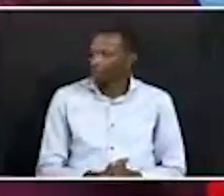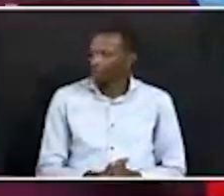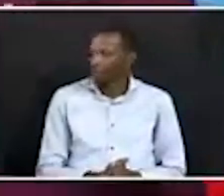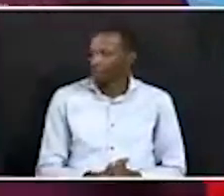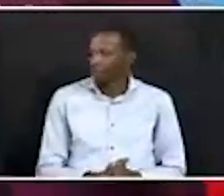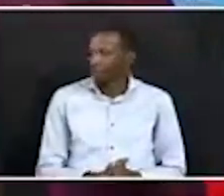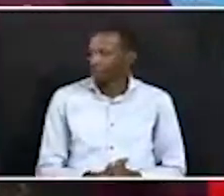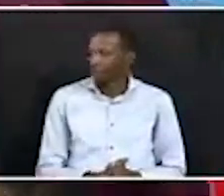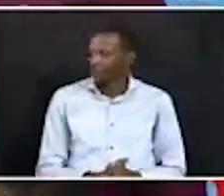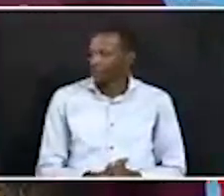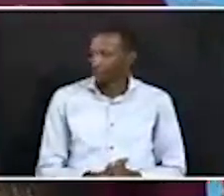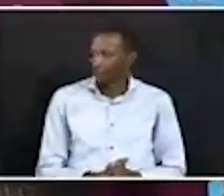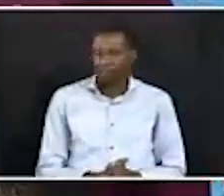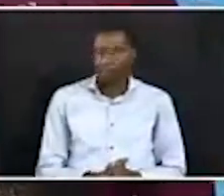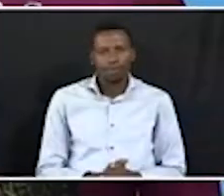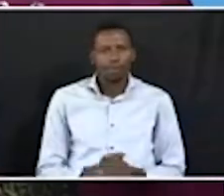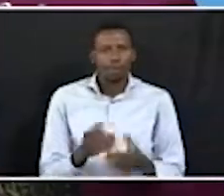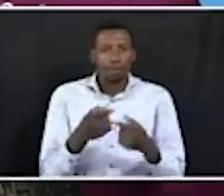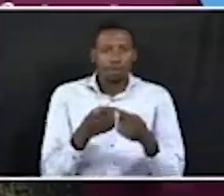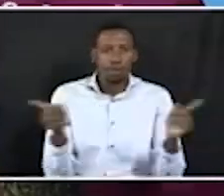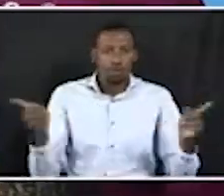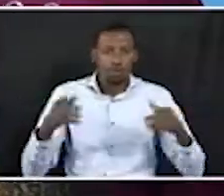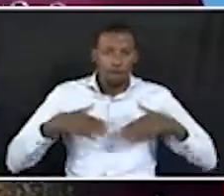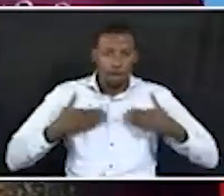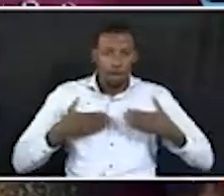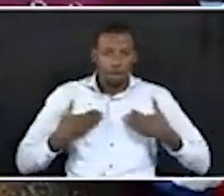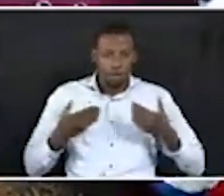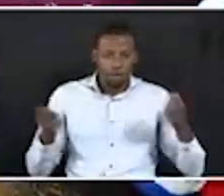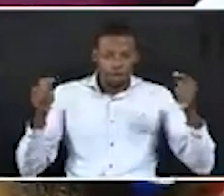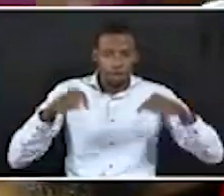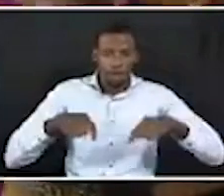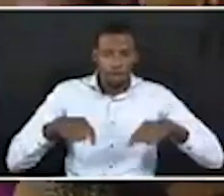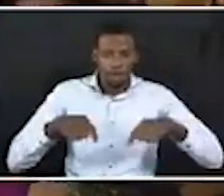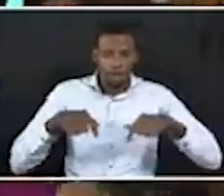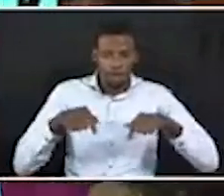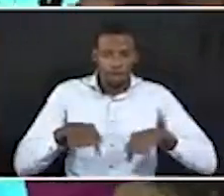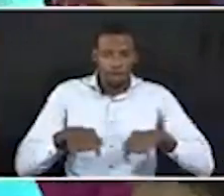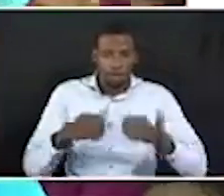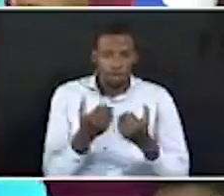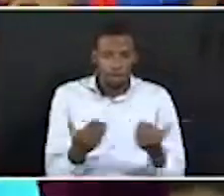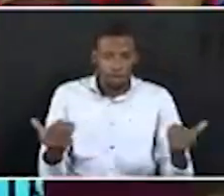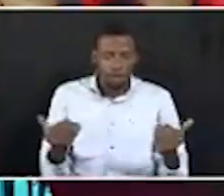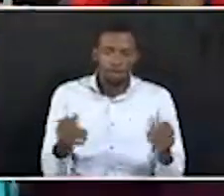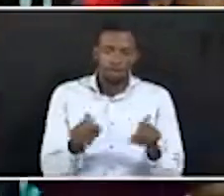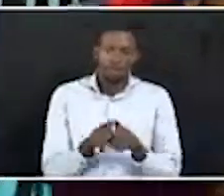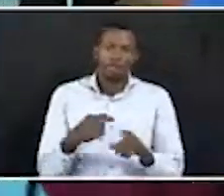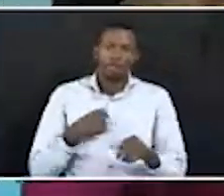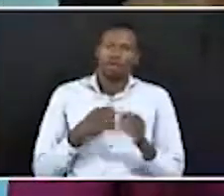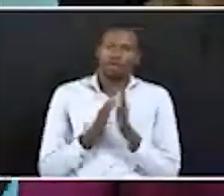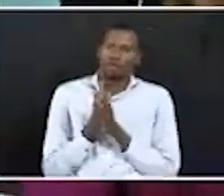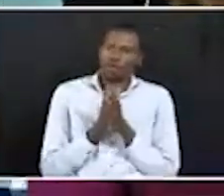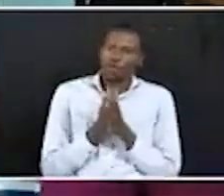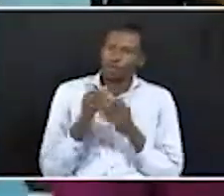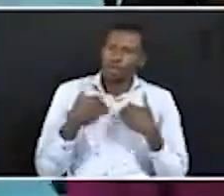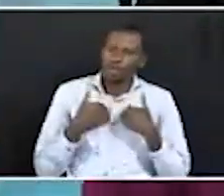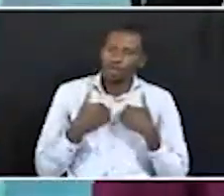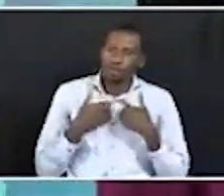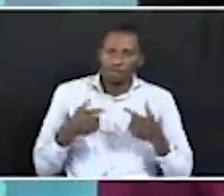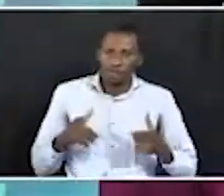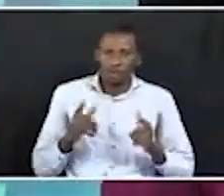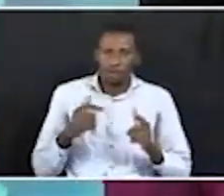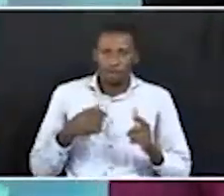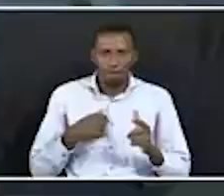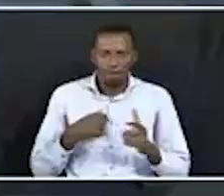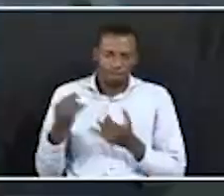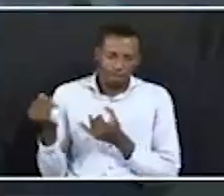happy to be here today, children. I'm also excited to be here. Allow me to invite Teacher Millicent, who will